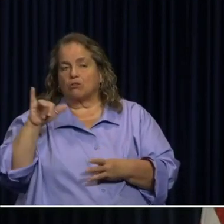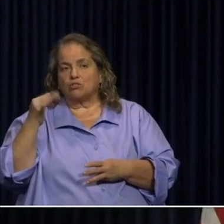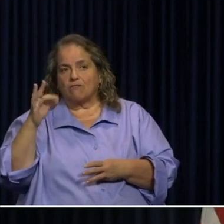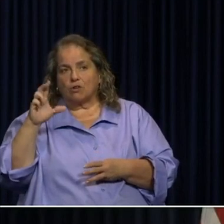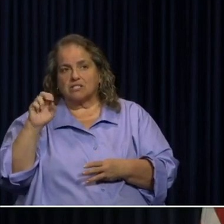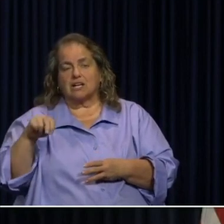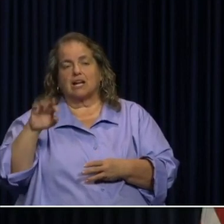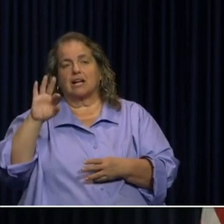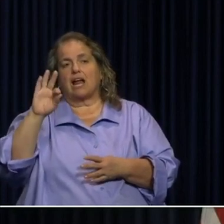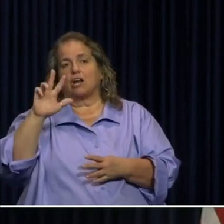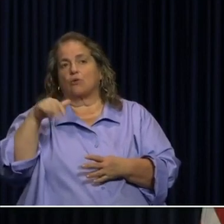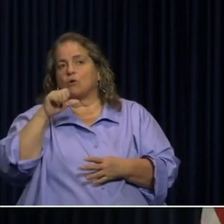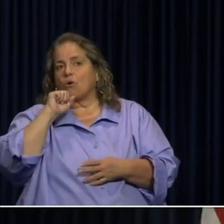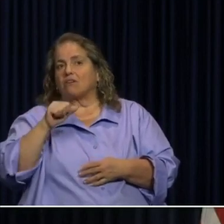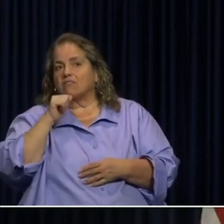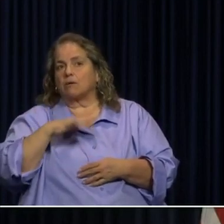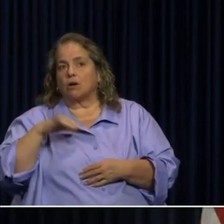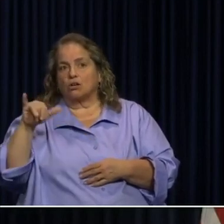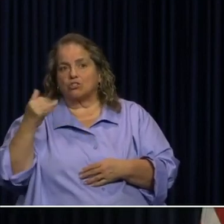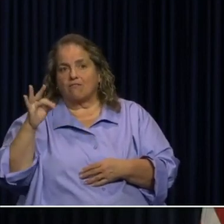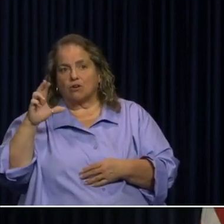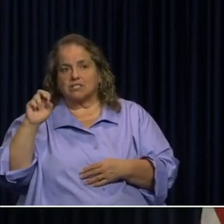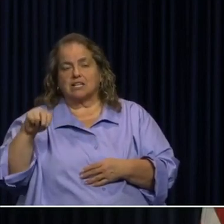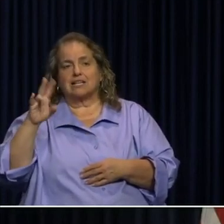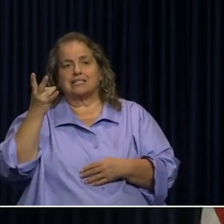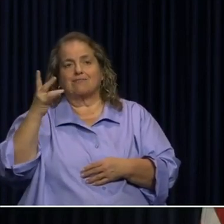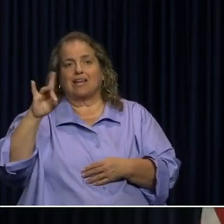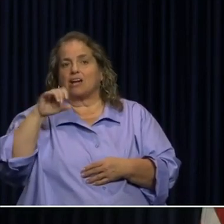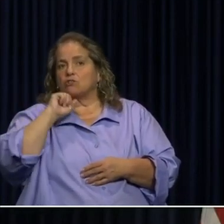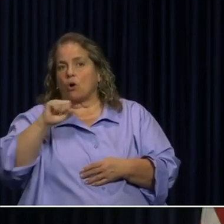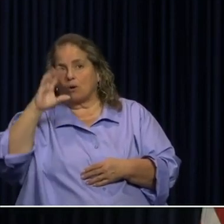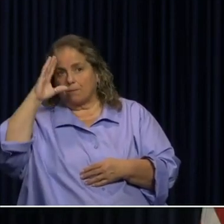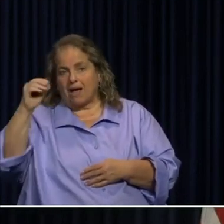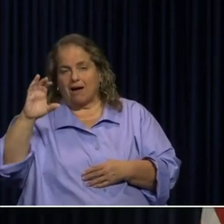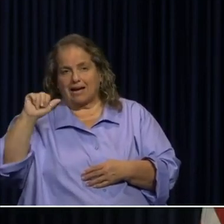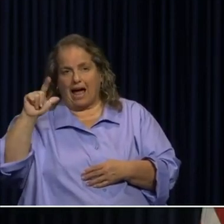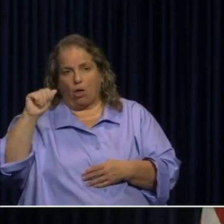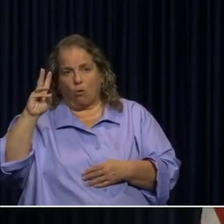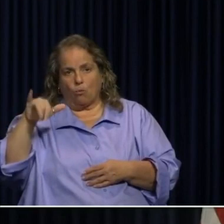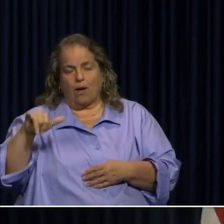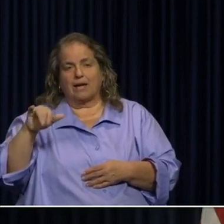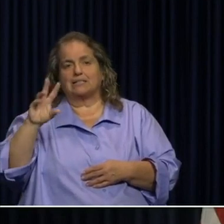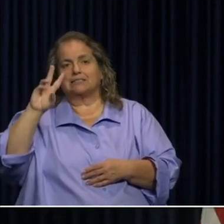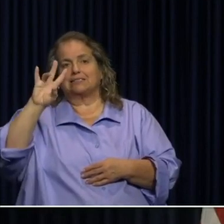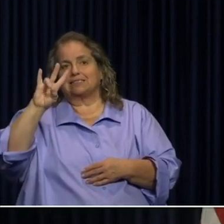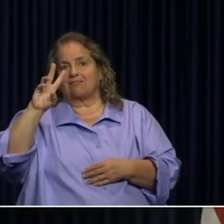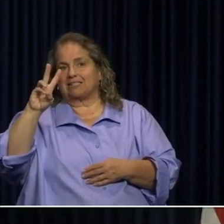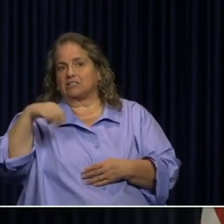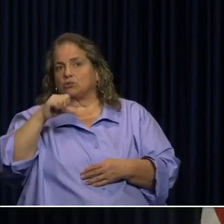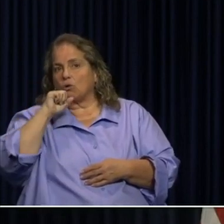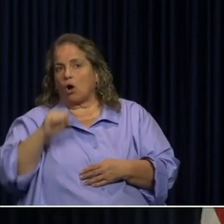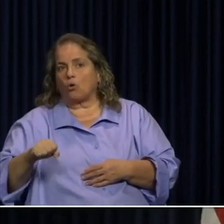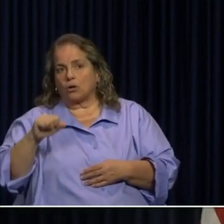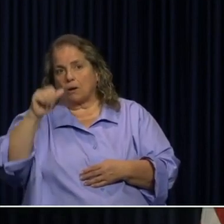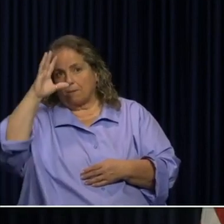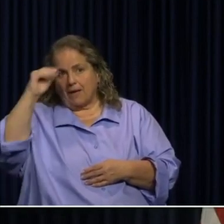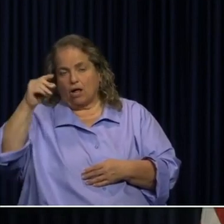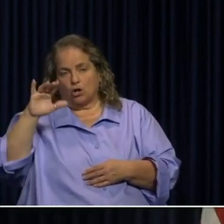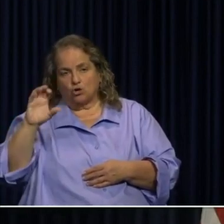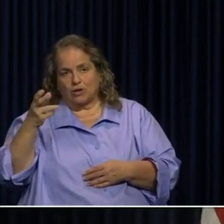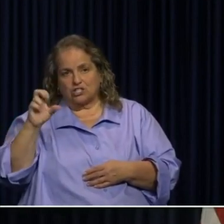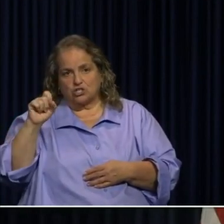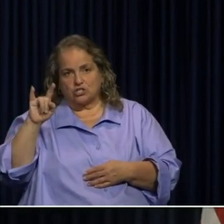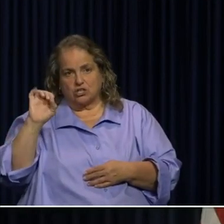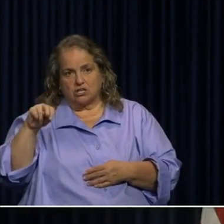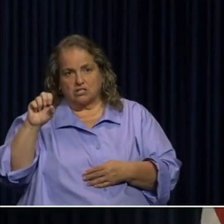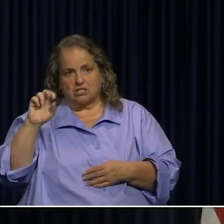93-year-old female in Jefferson, 78-year-old male in Callaway, 76-year-old male in Christian, 86-year-old female in